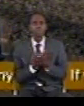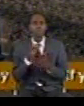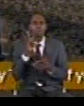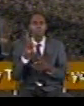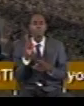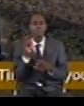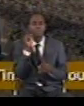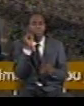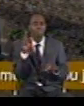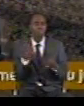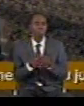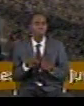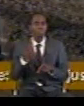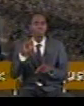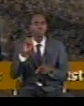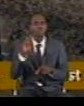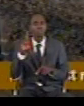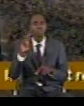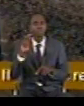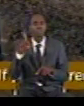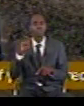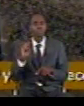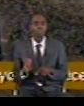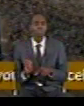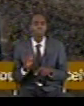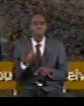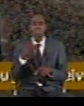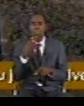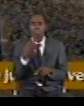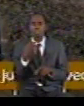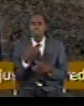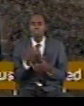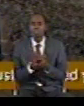of how God healed her son, who had